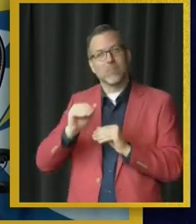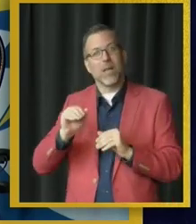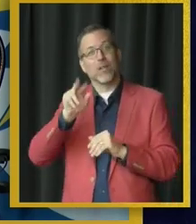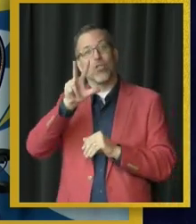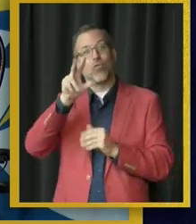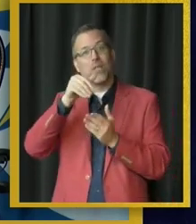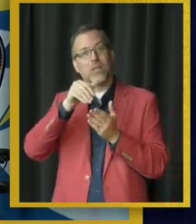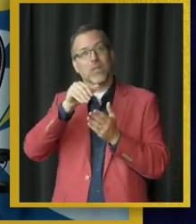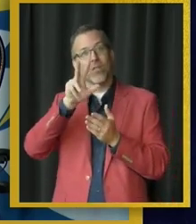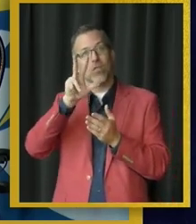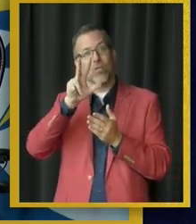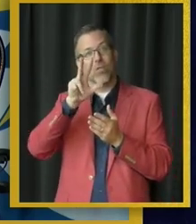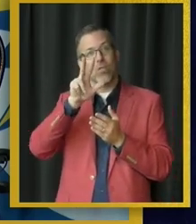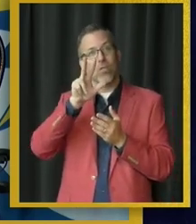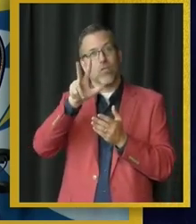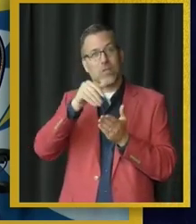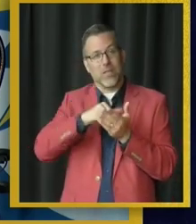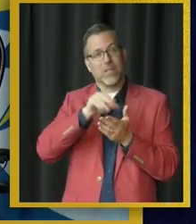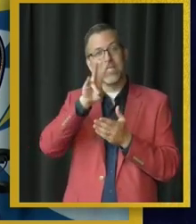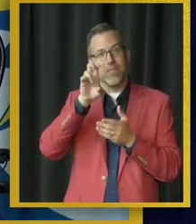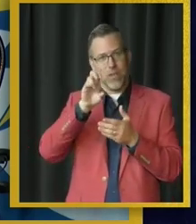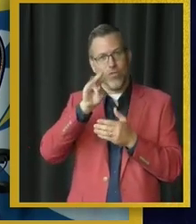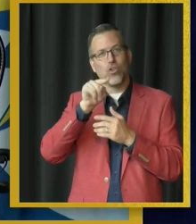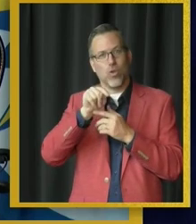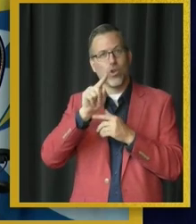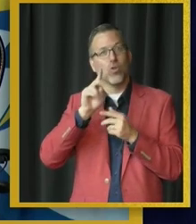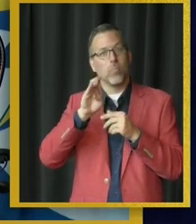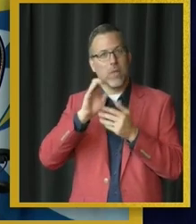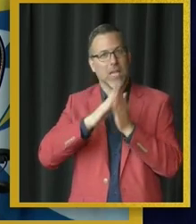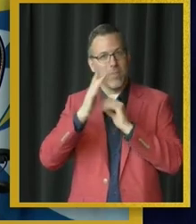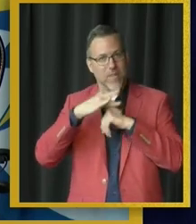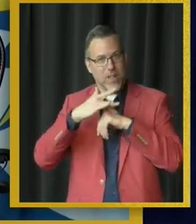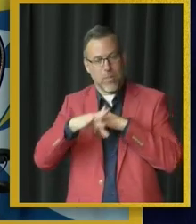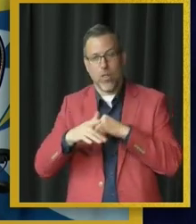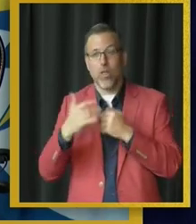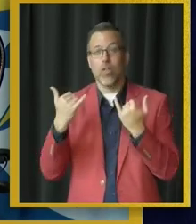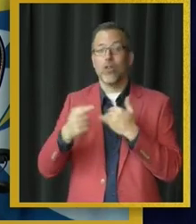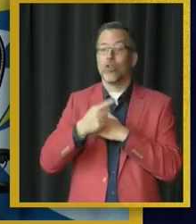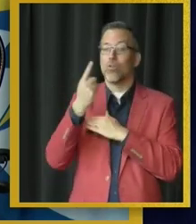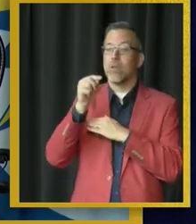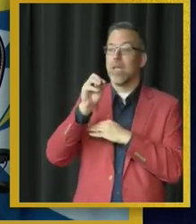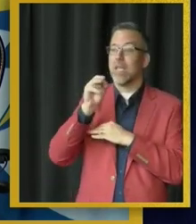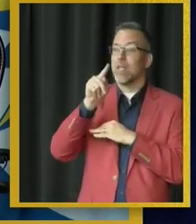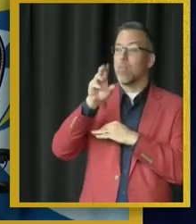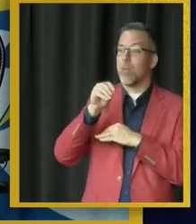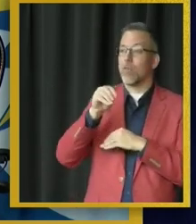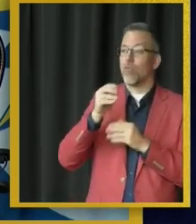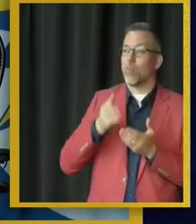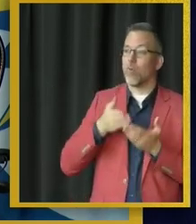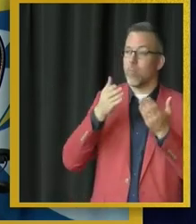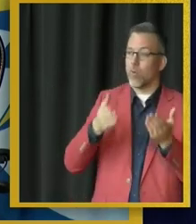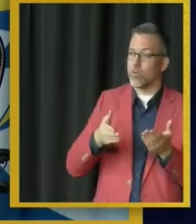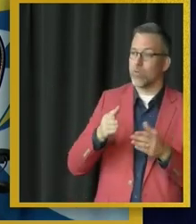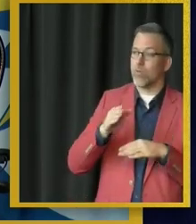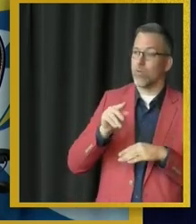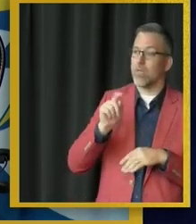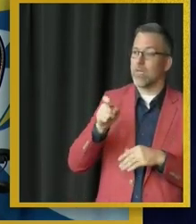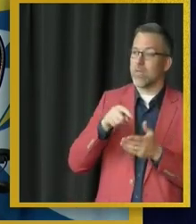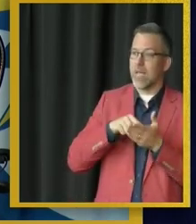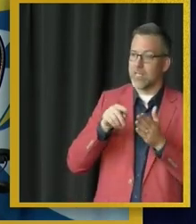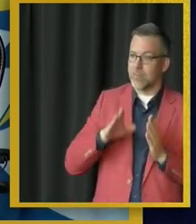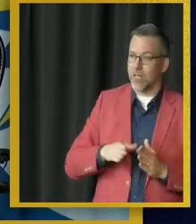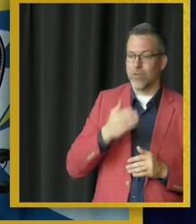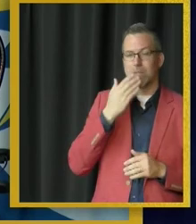3,700 units to come online. And today, I have a proposal to the Metro Council Special Committee on Tax Abatements. Thank